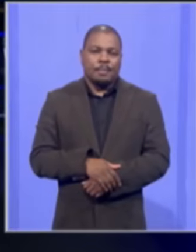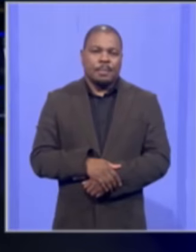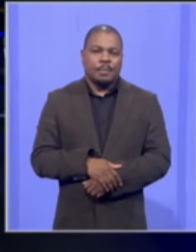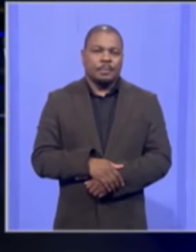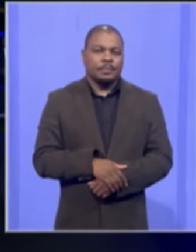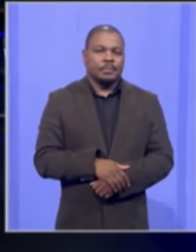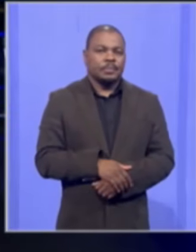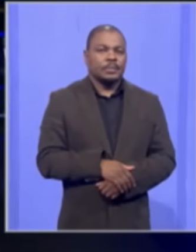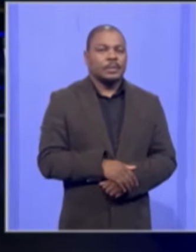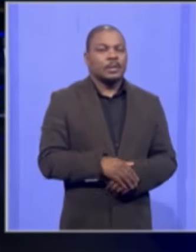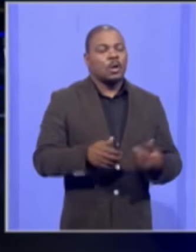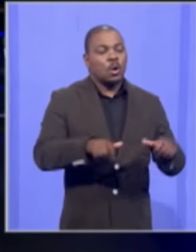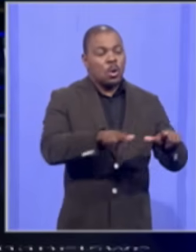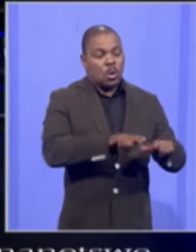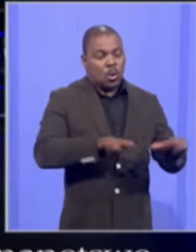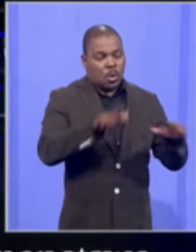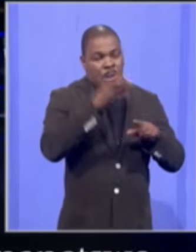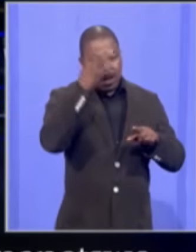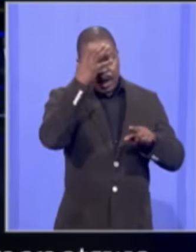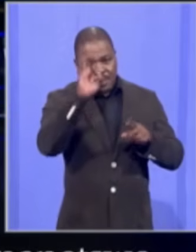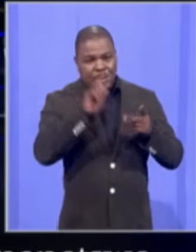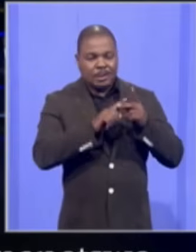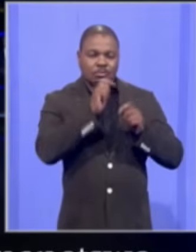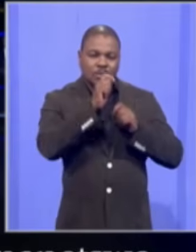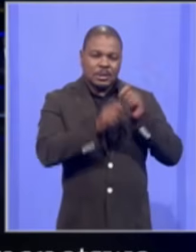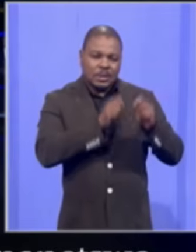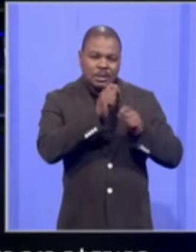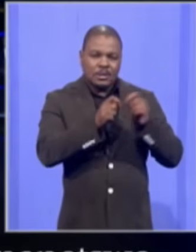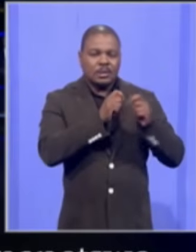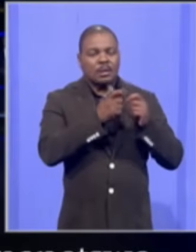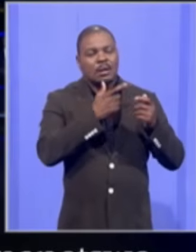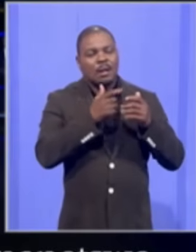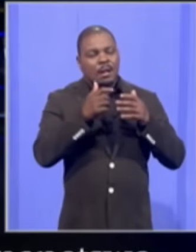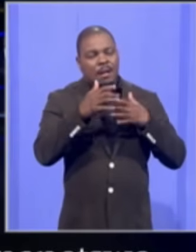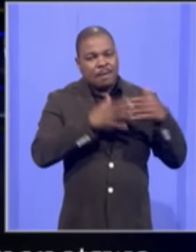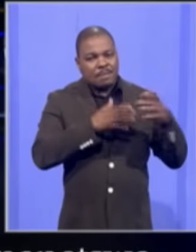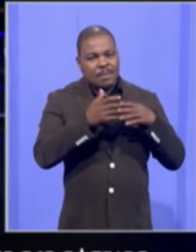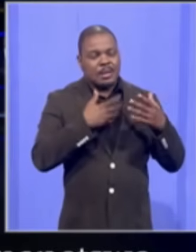Lefapha la Naha la Makgotla a Metsi le Ditaba tsa Setso le re ke fela dikopo tse